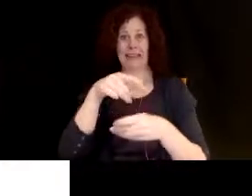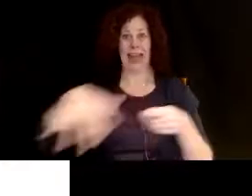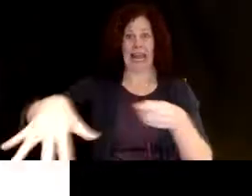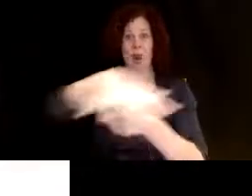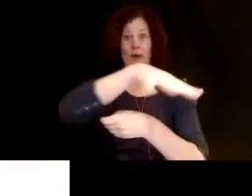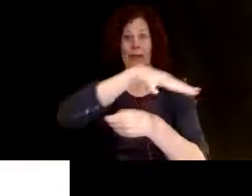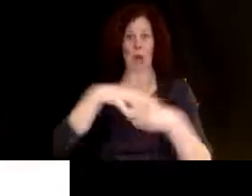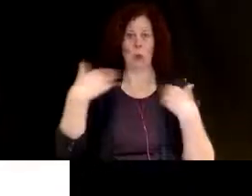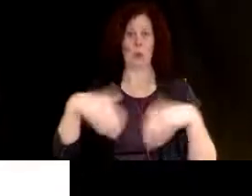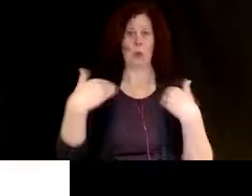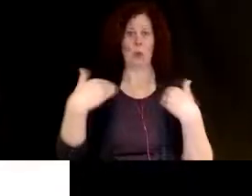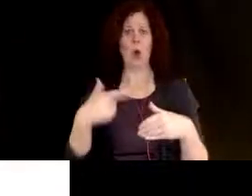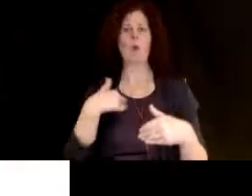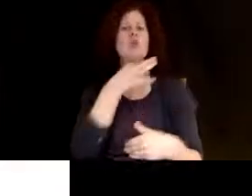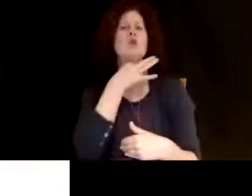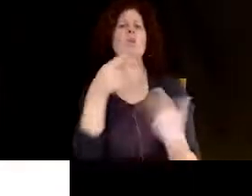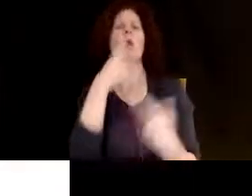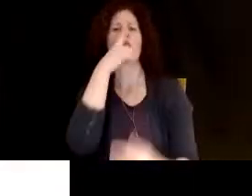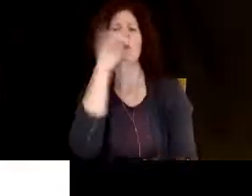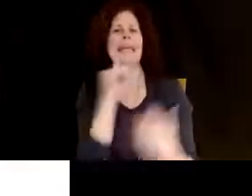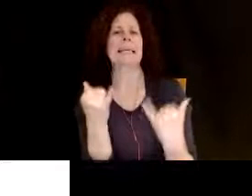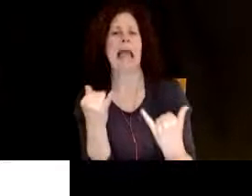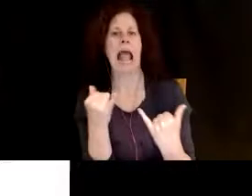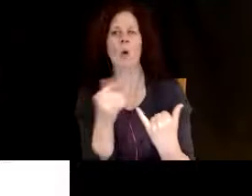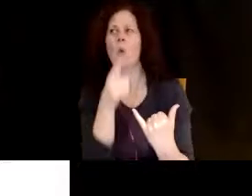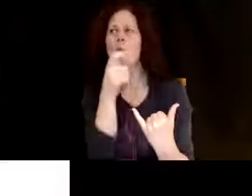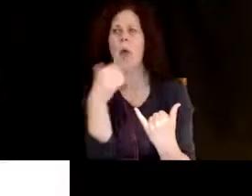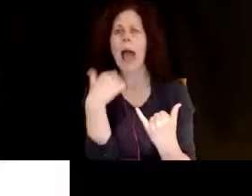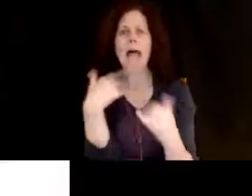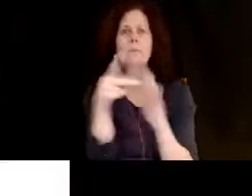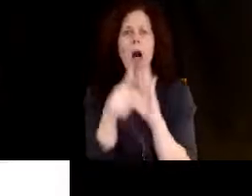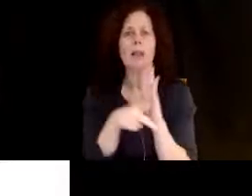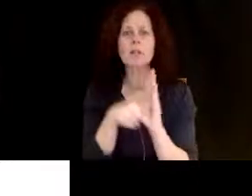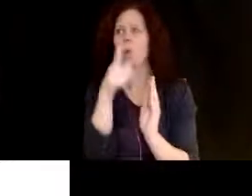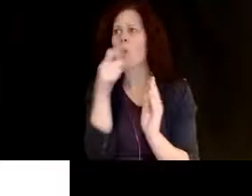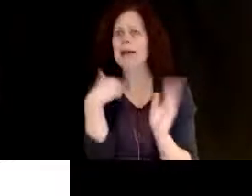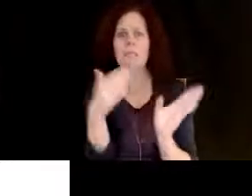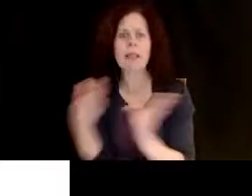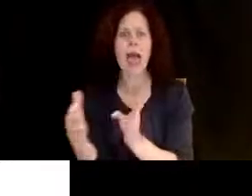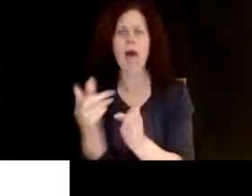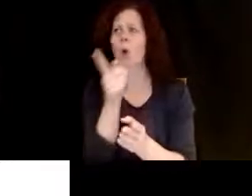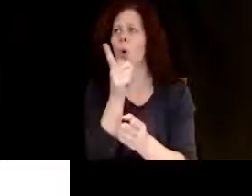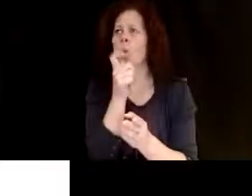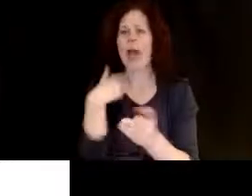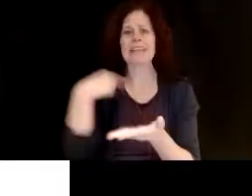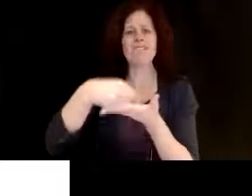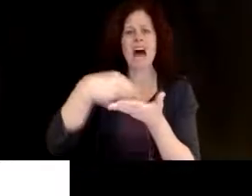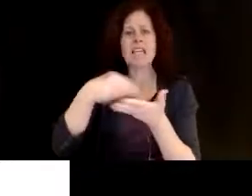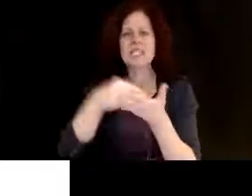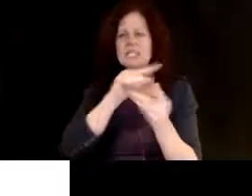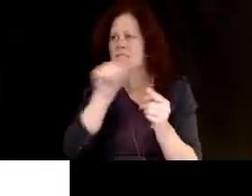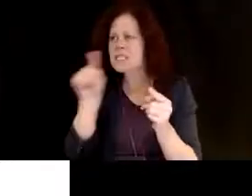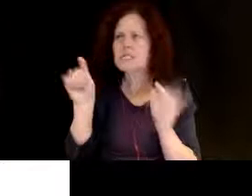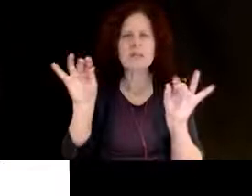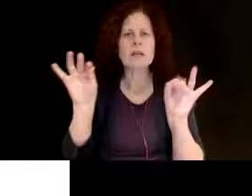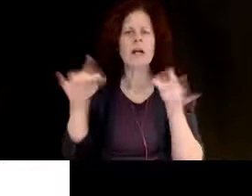existing conditions, existing plans, policies, and funding sources that support pedestrian access to transit. And we did this